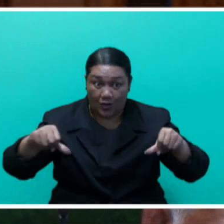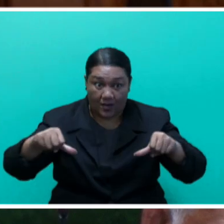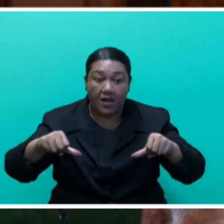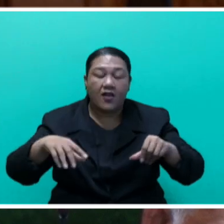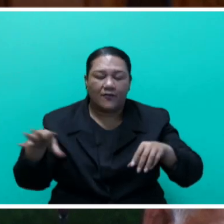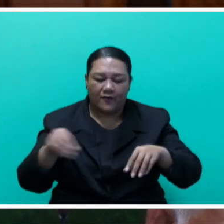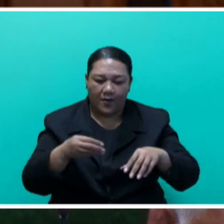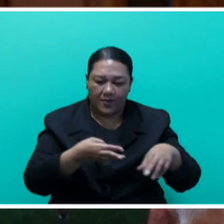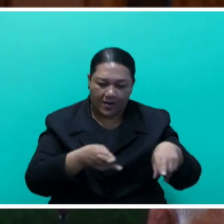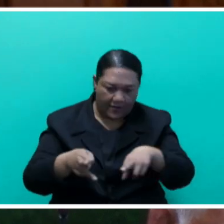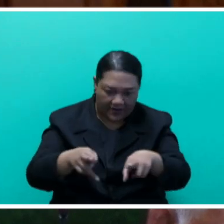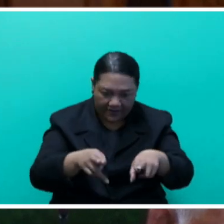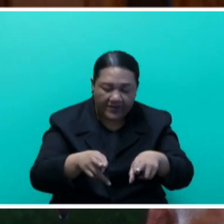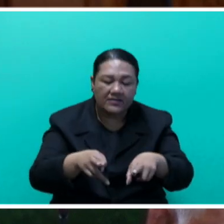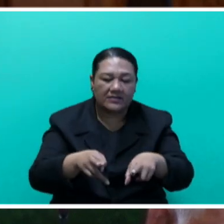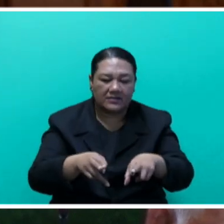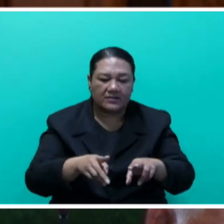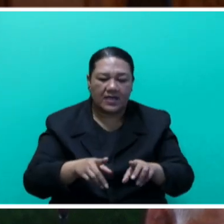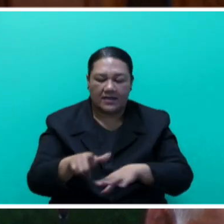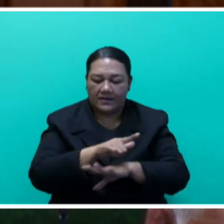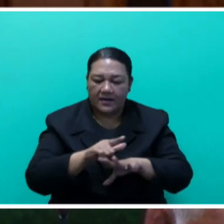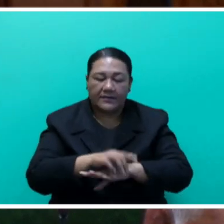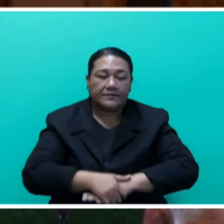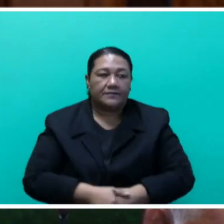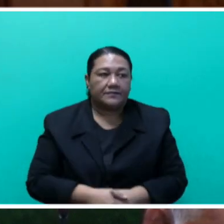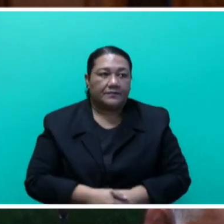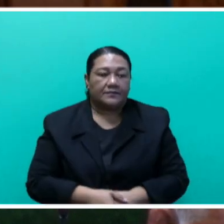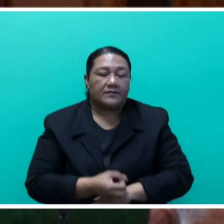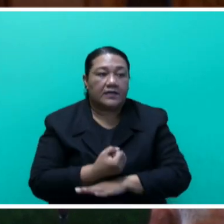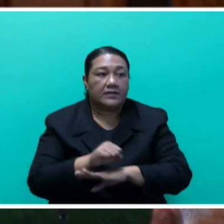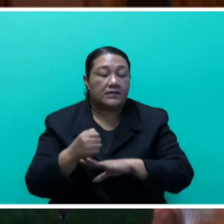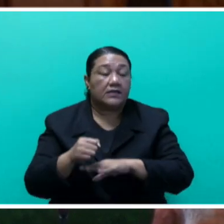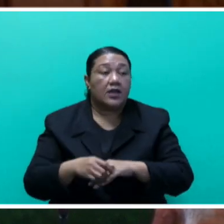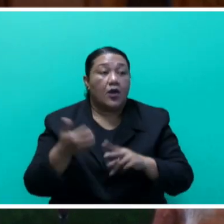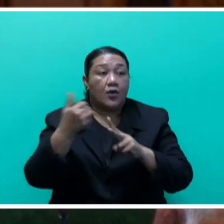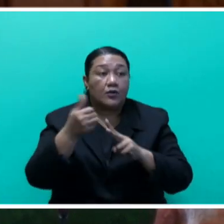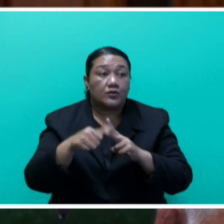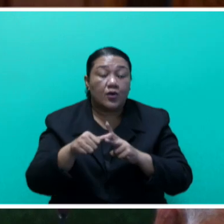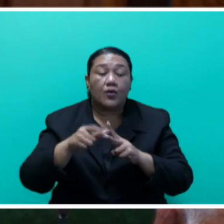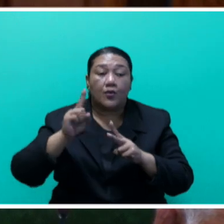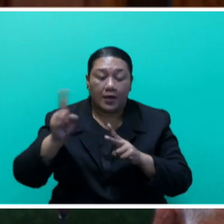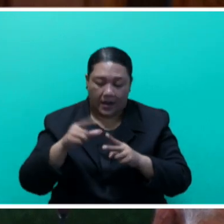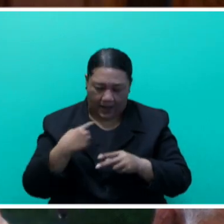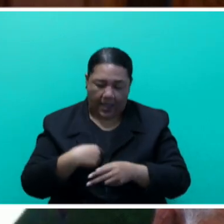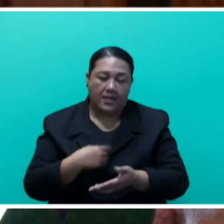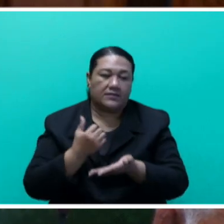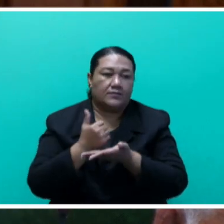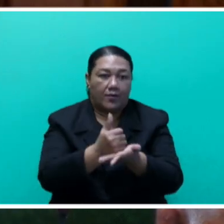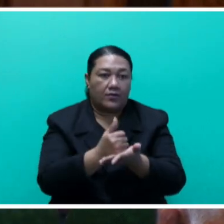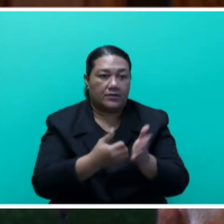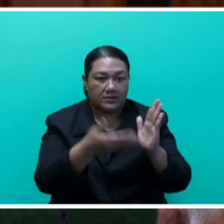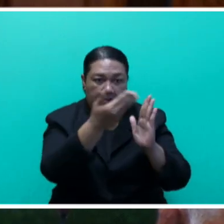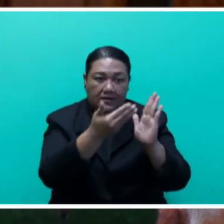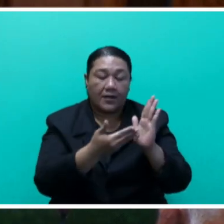streams. Having said that, Mr. Speaker, sir, I support the budget before the